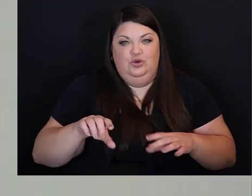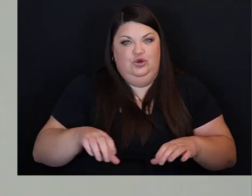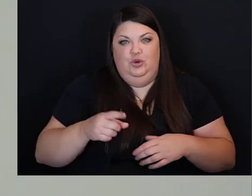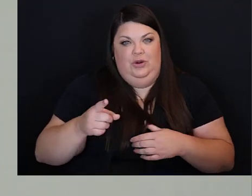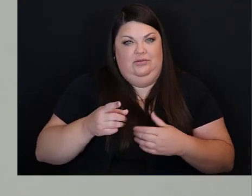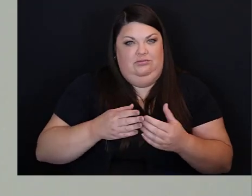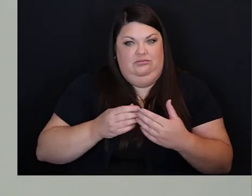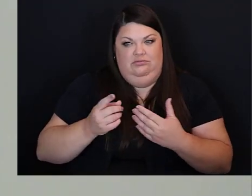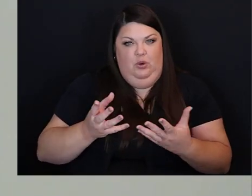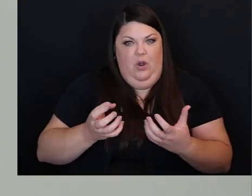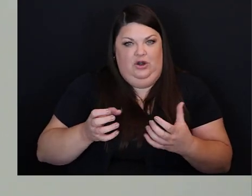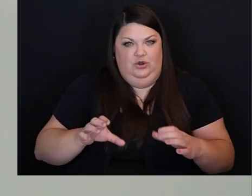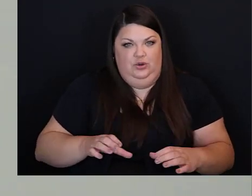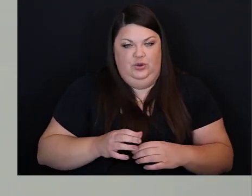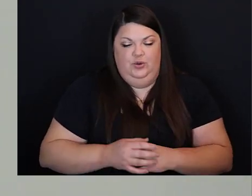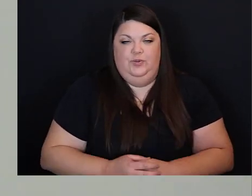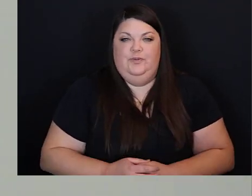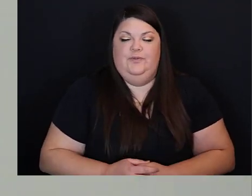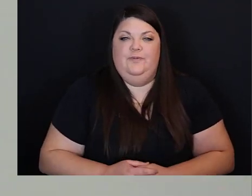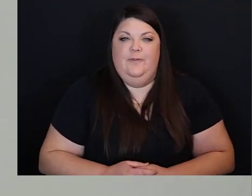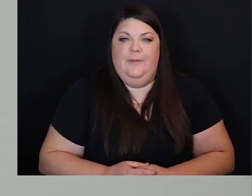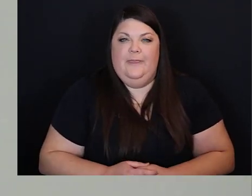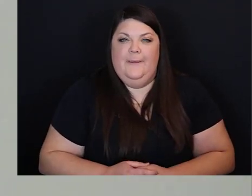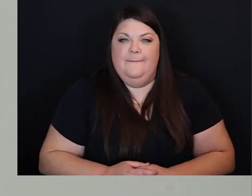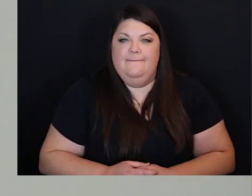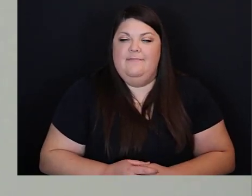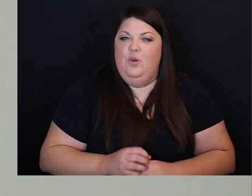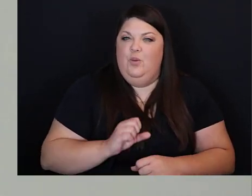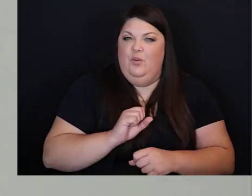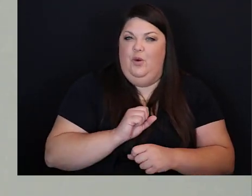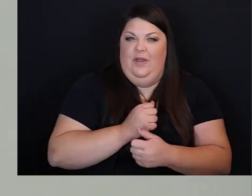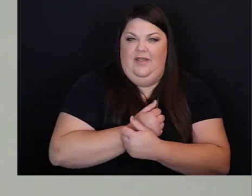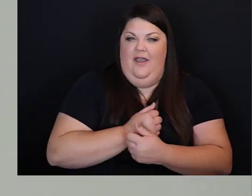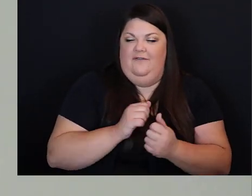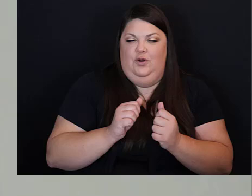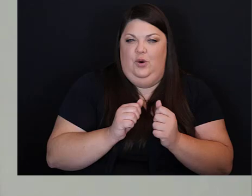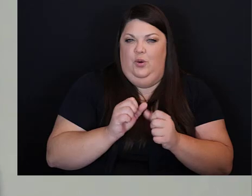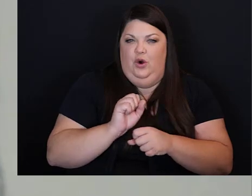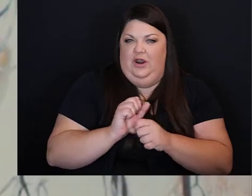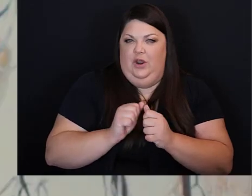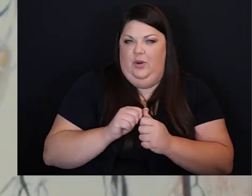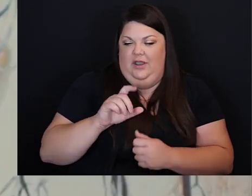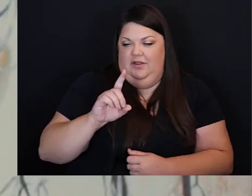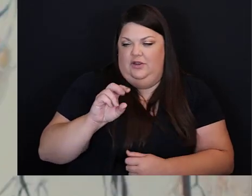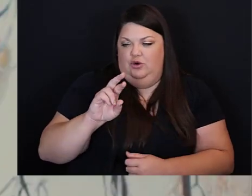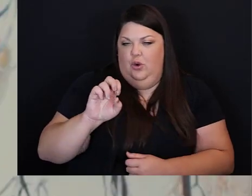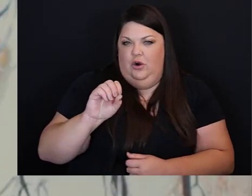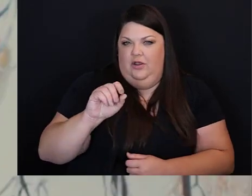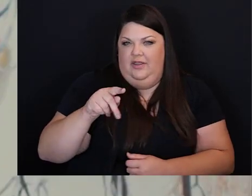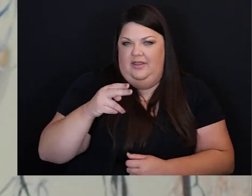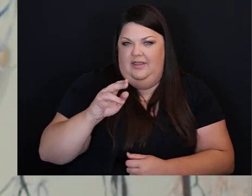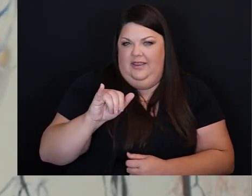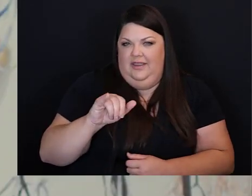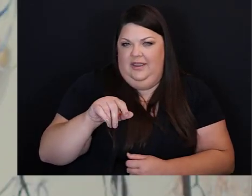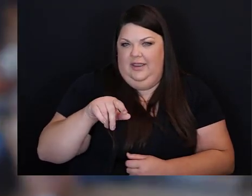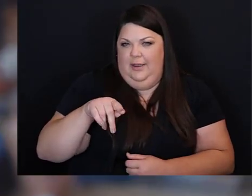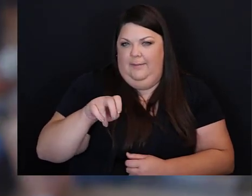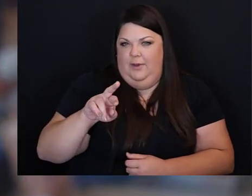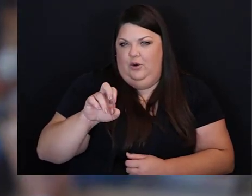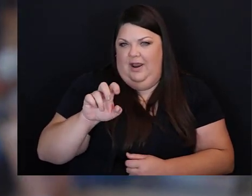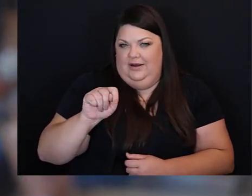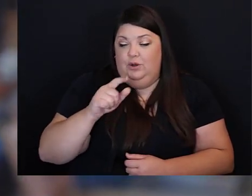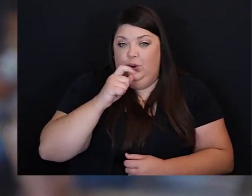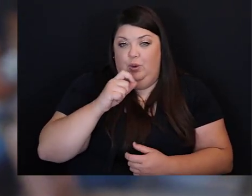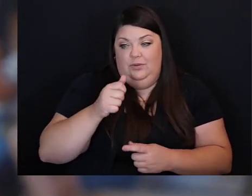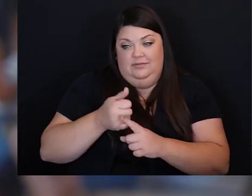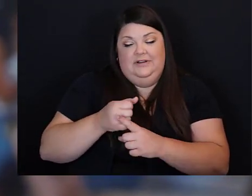do. We really loved working with Dorothée Perrette, who designed the book,